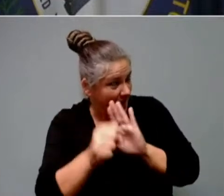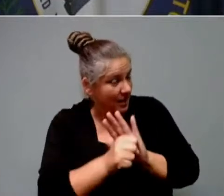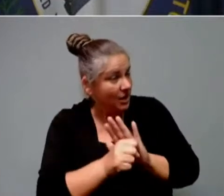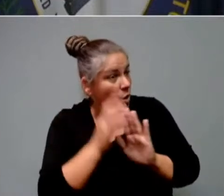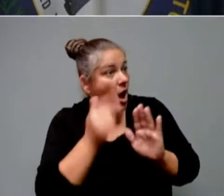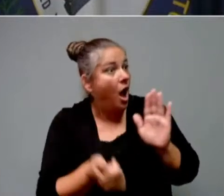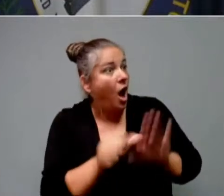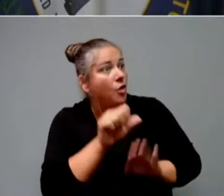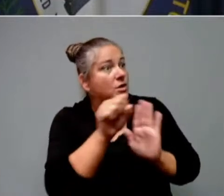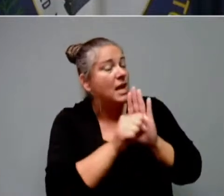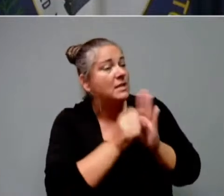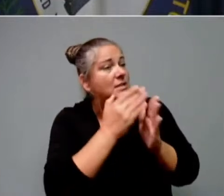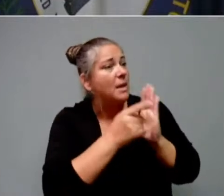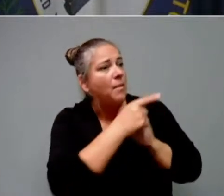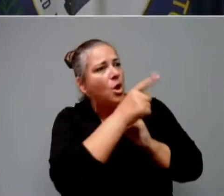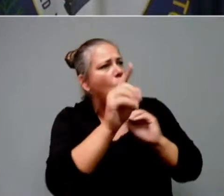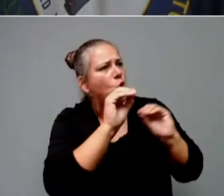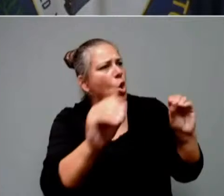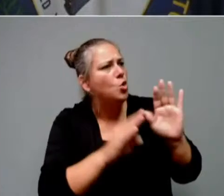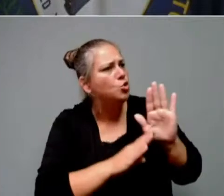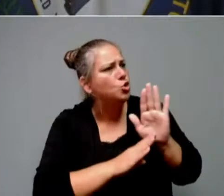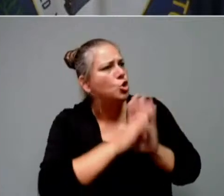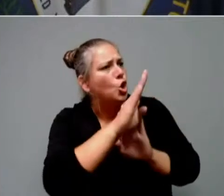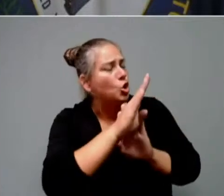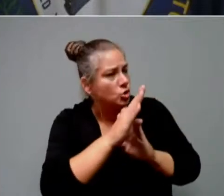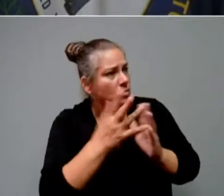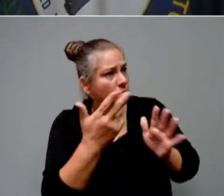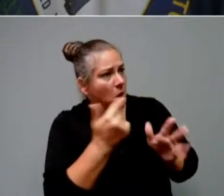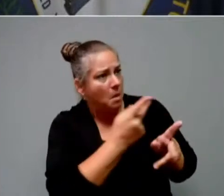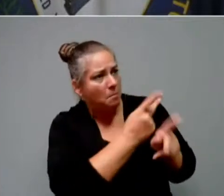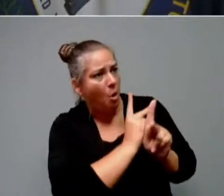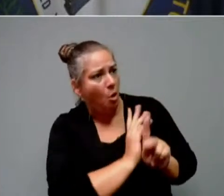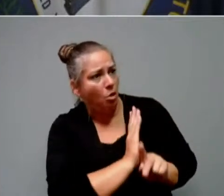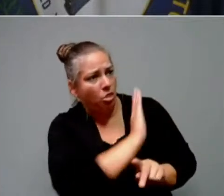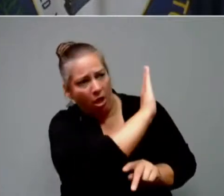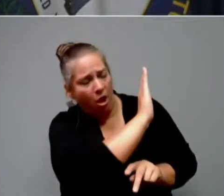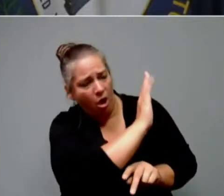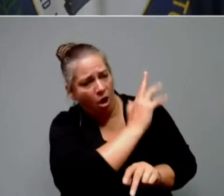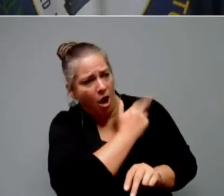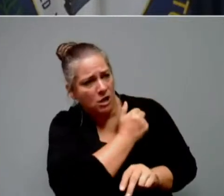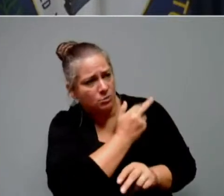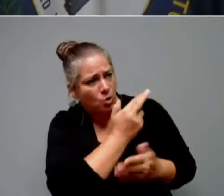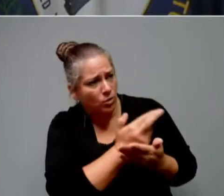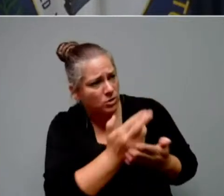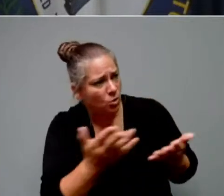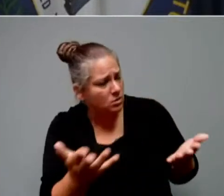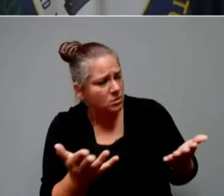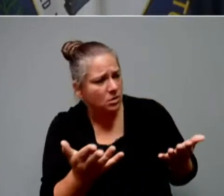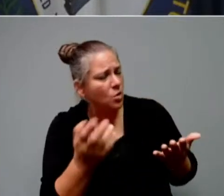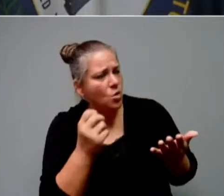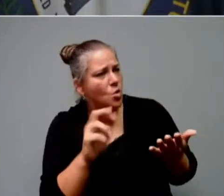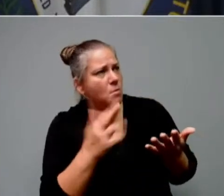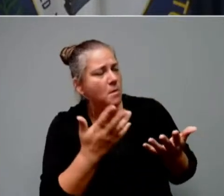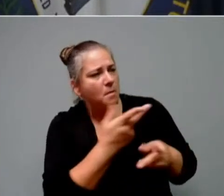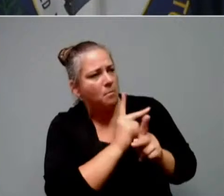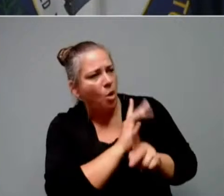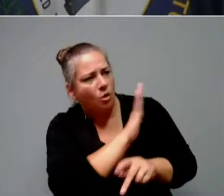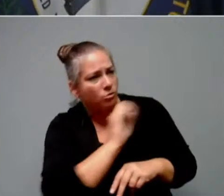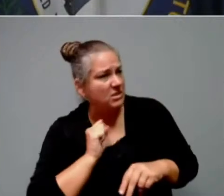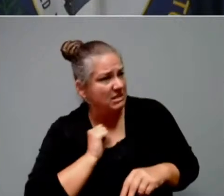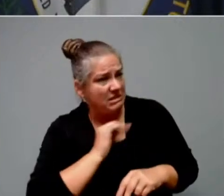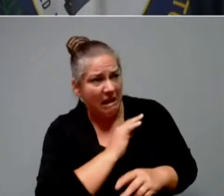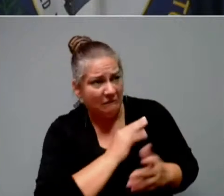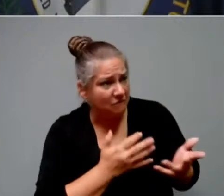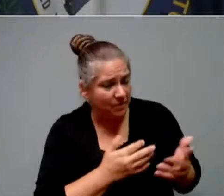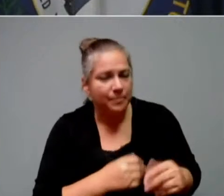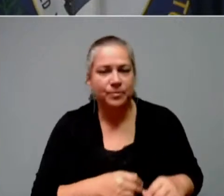as bad as ours about either borrowing hospital resources or in some way securing more staff? That's a